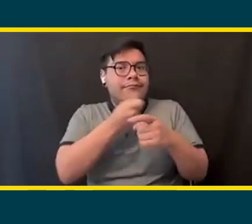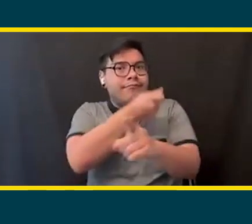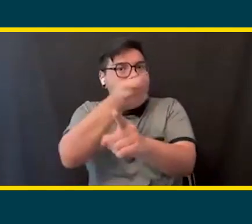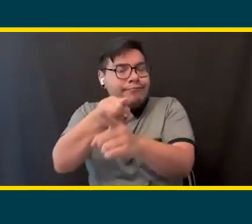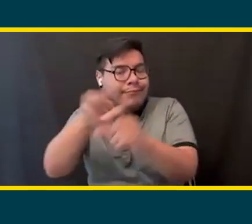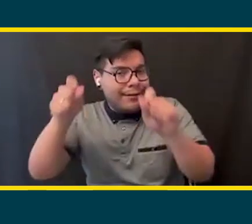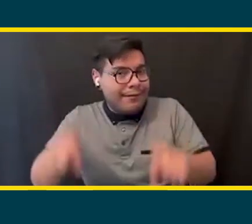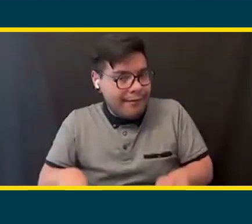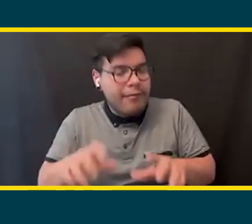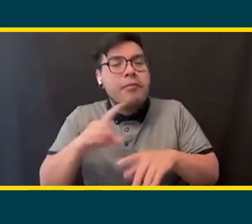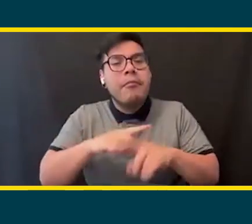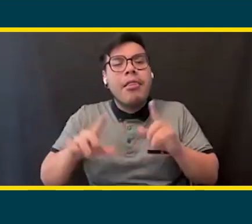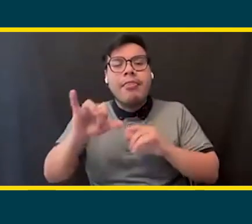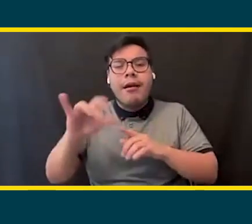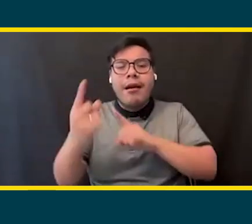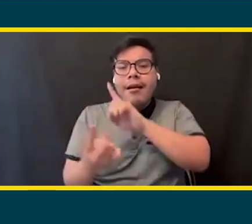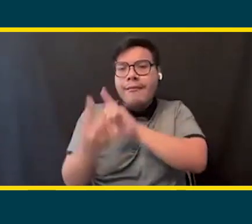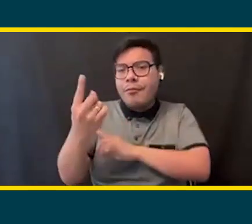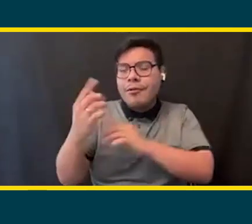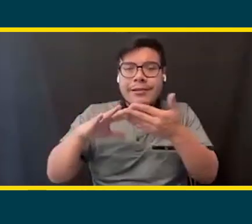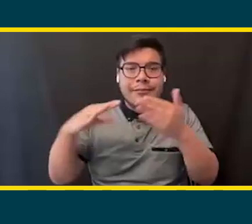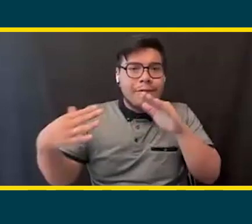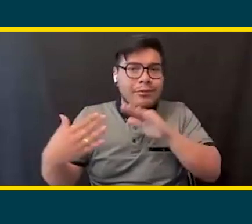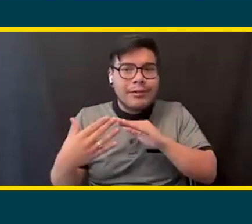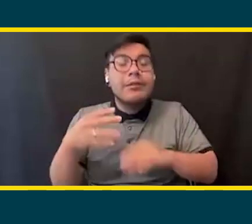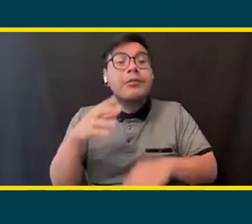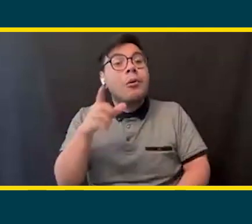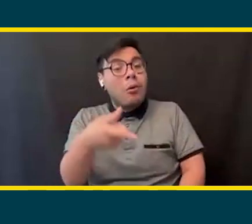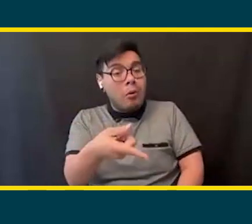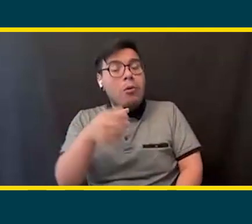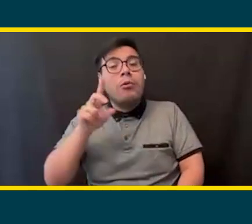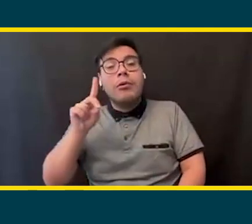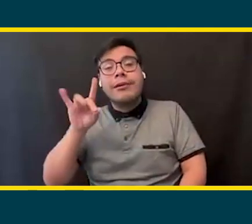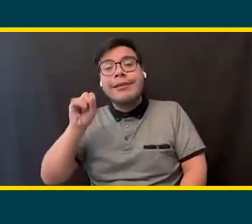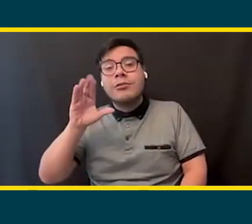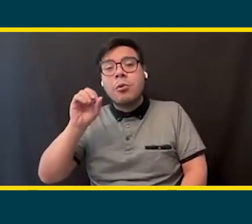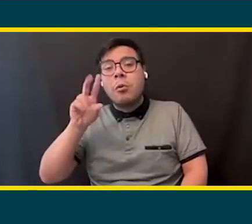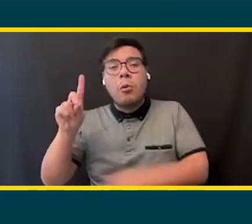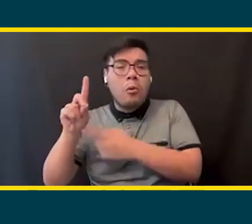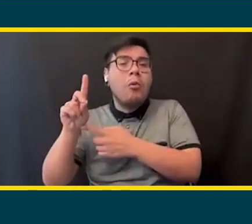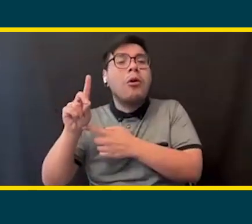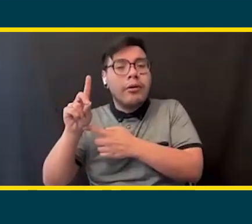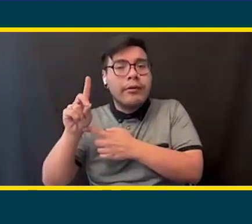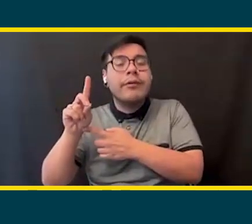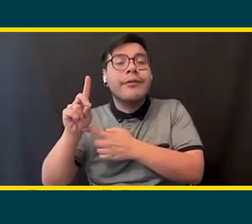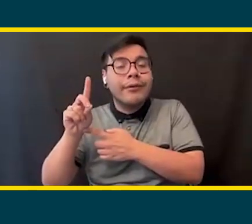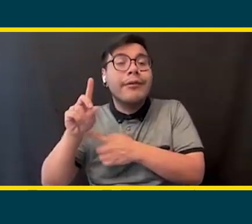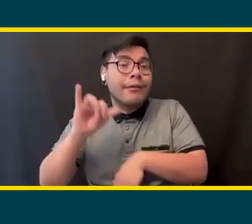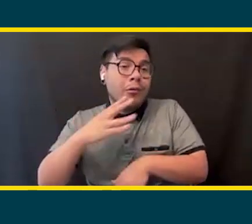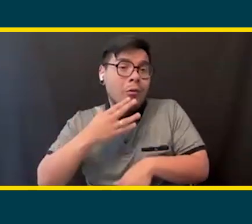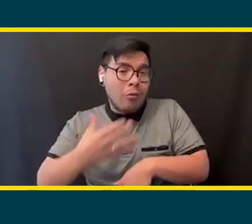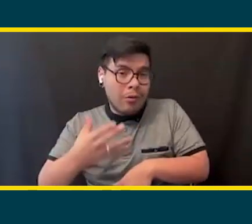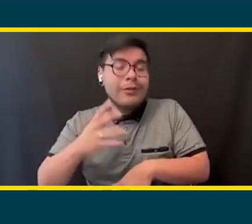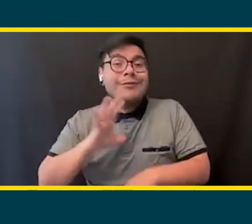having that in-person community, oh yes, Discord is good too. That's a really great one. The trans